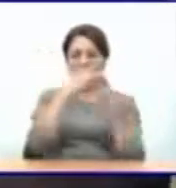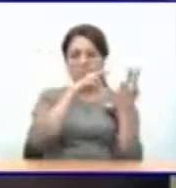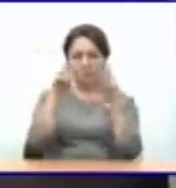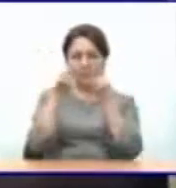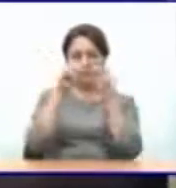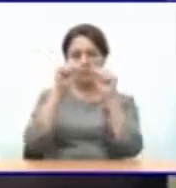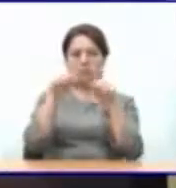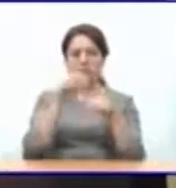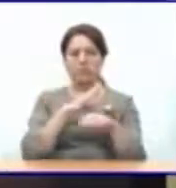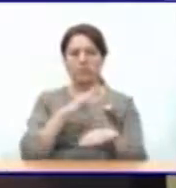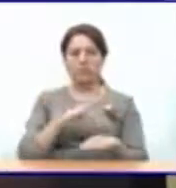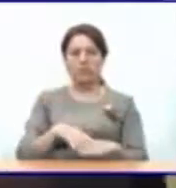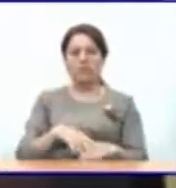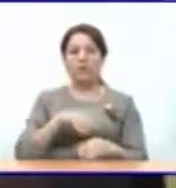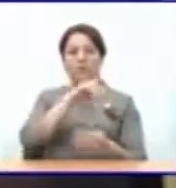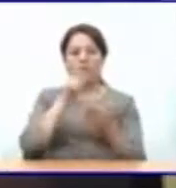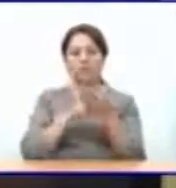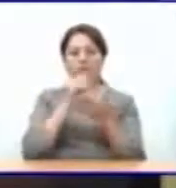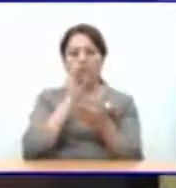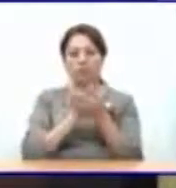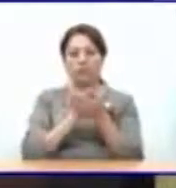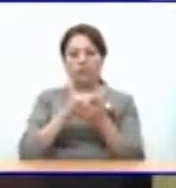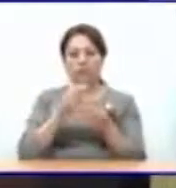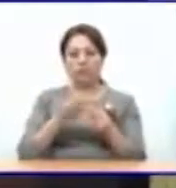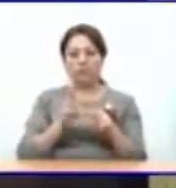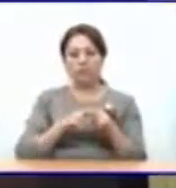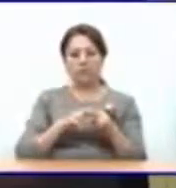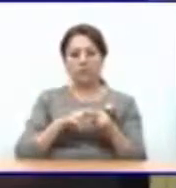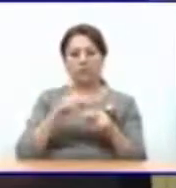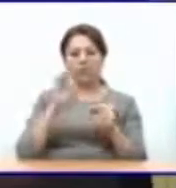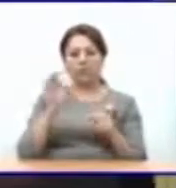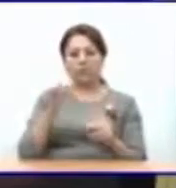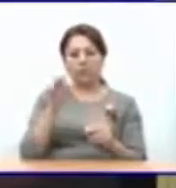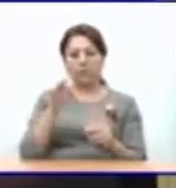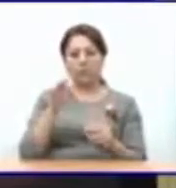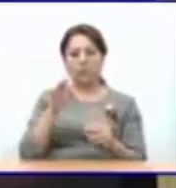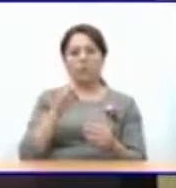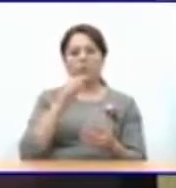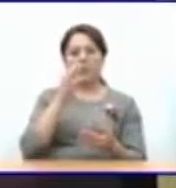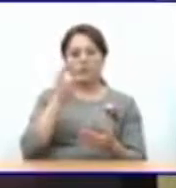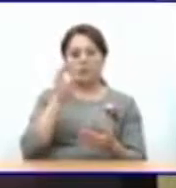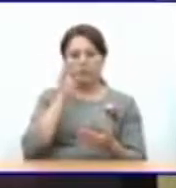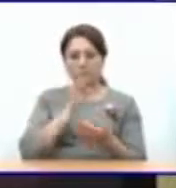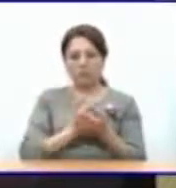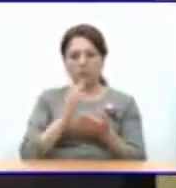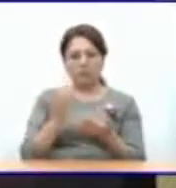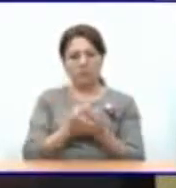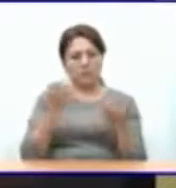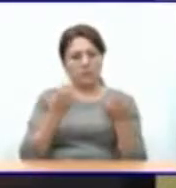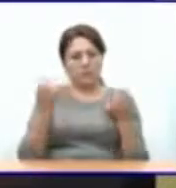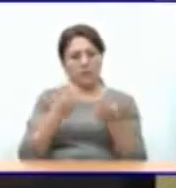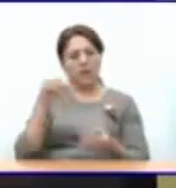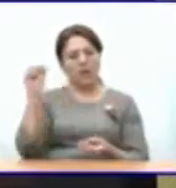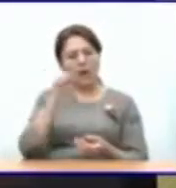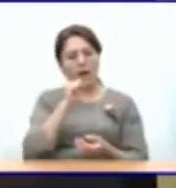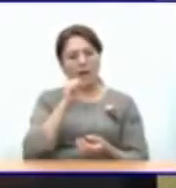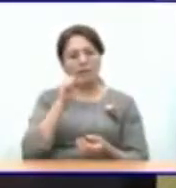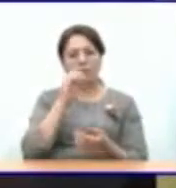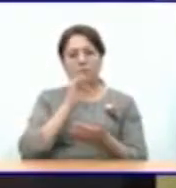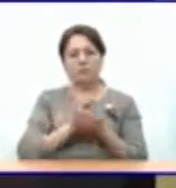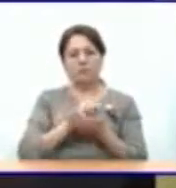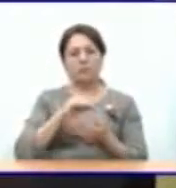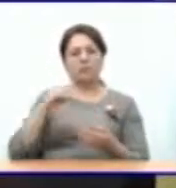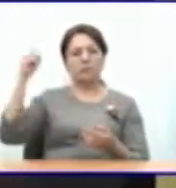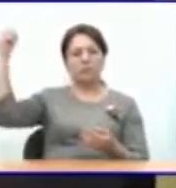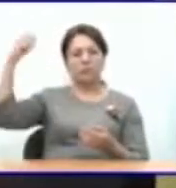kuzatildi? Savolga javob berish uchun to'g'ri javob variantini tanlashingiz kerak bo'ladi. A javob varianti. Quyosh